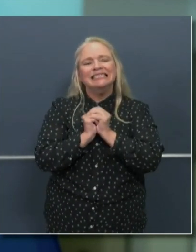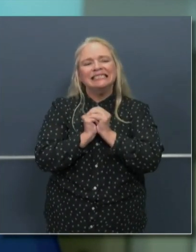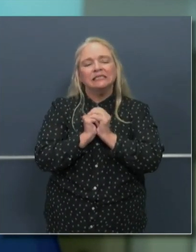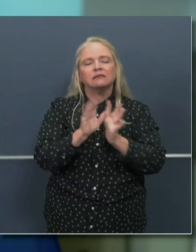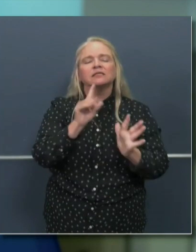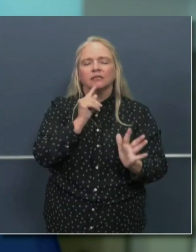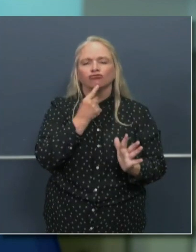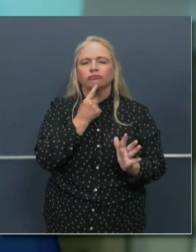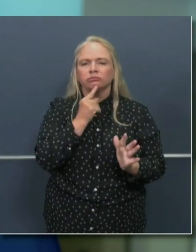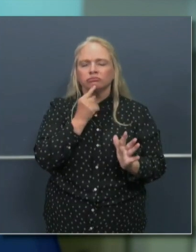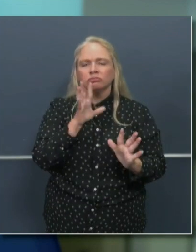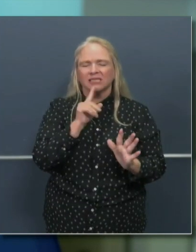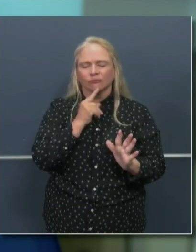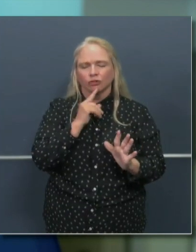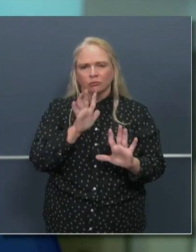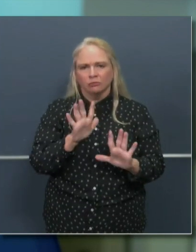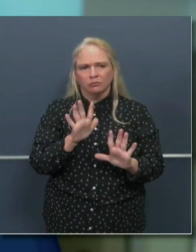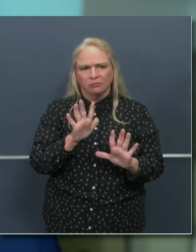seriously